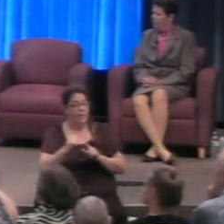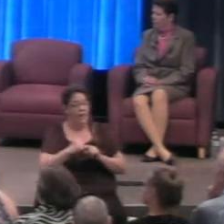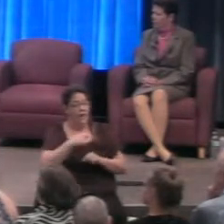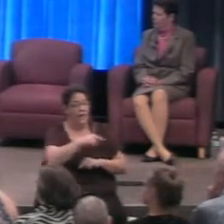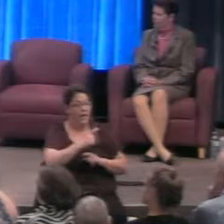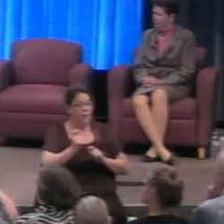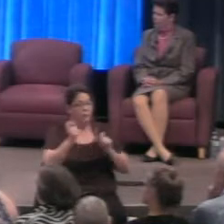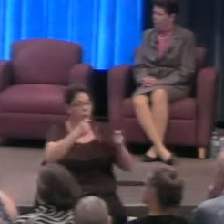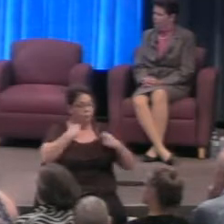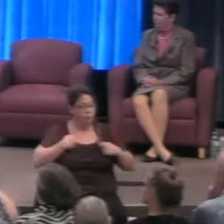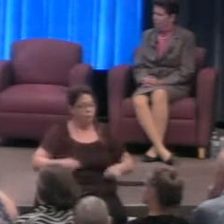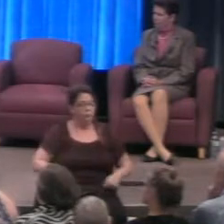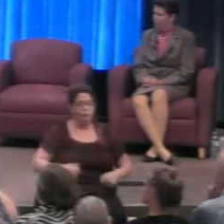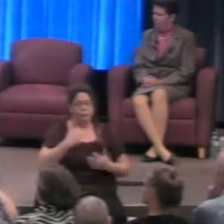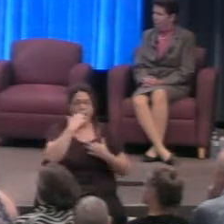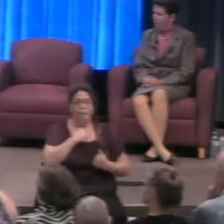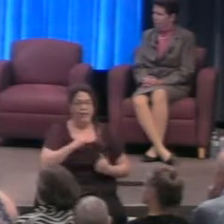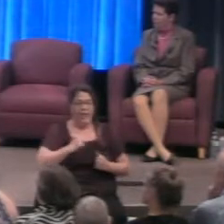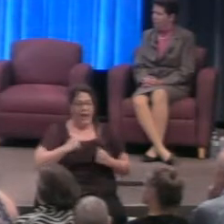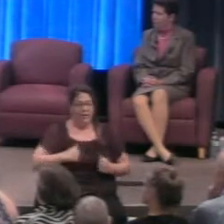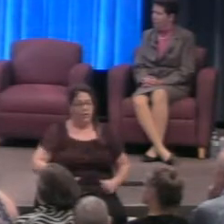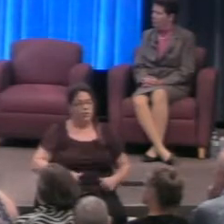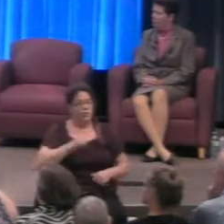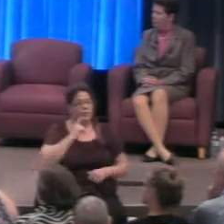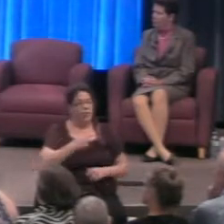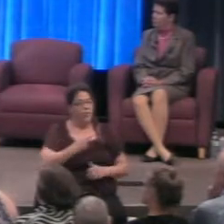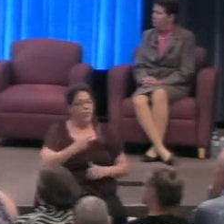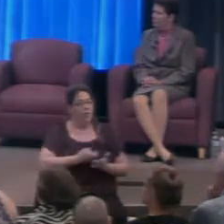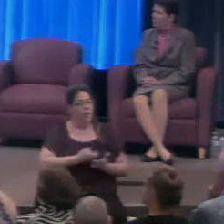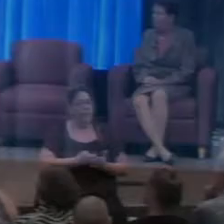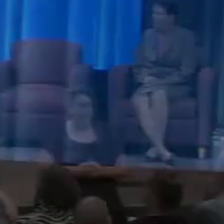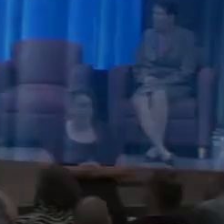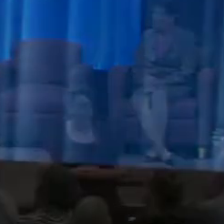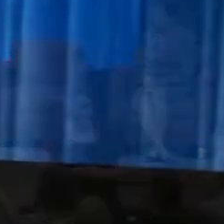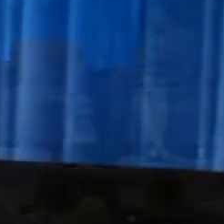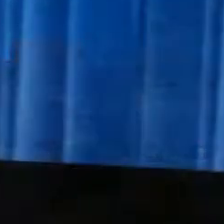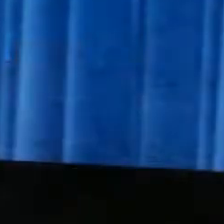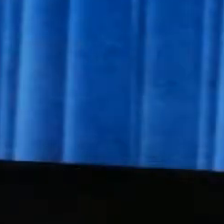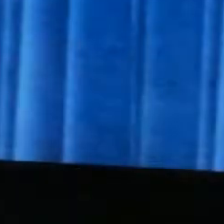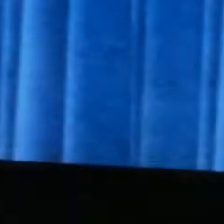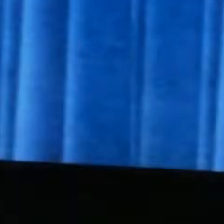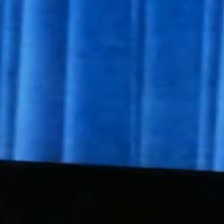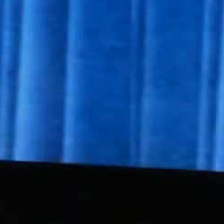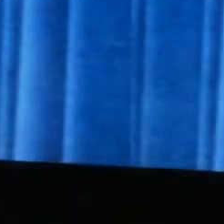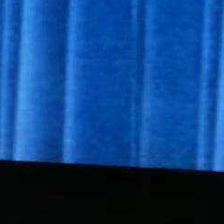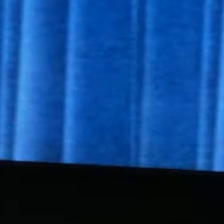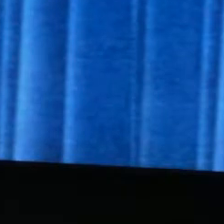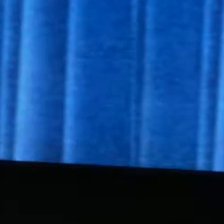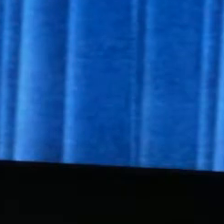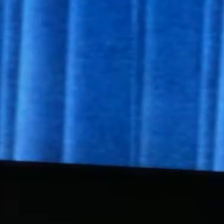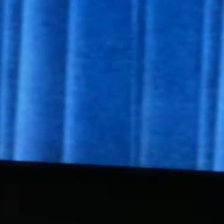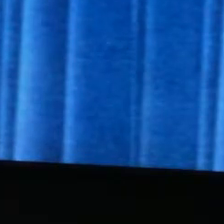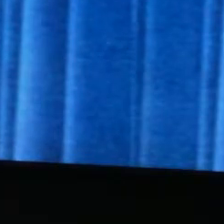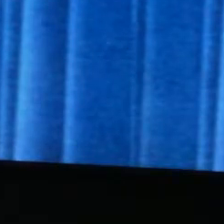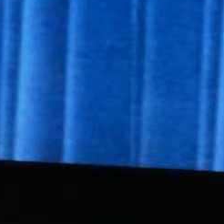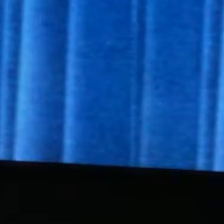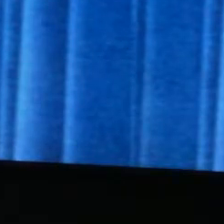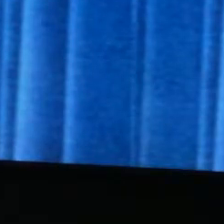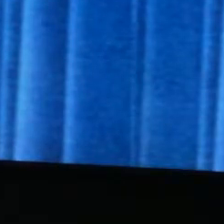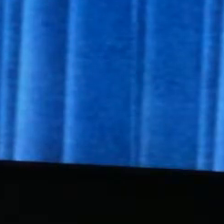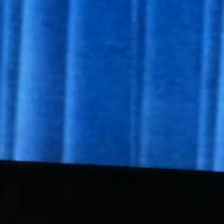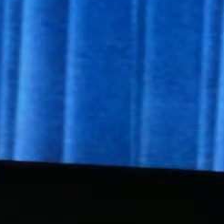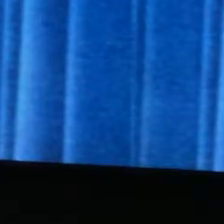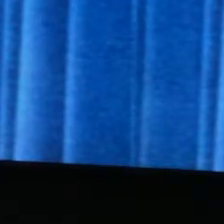Janet so proudly cherishes and keeps today. Now, in 2005, Janet was selected as the B-2